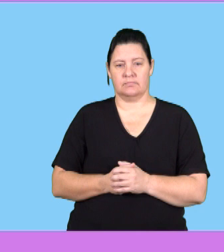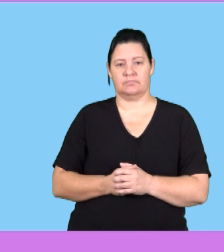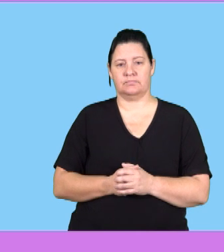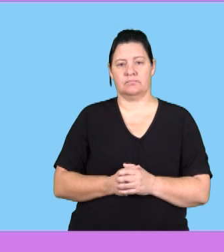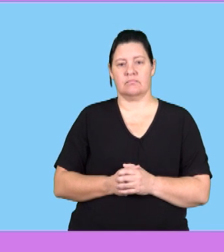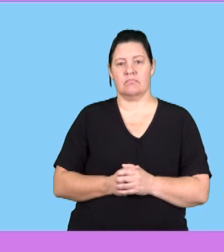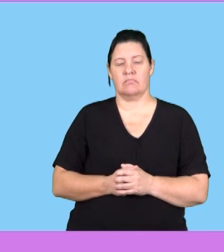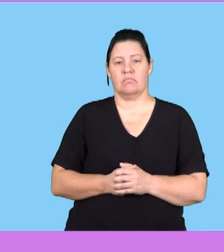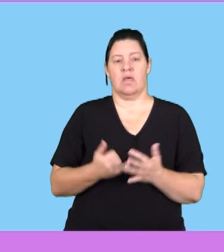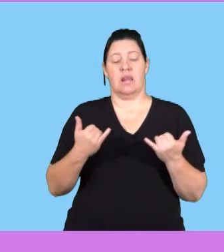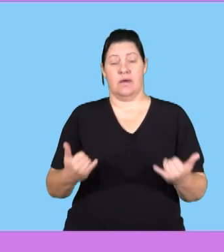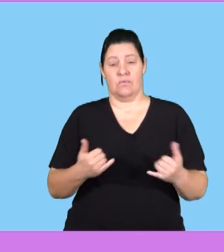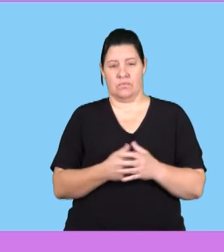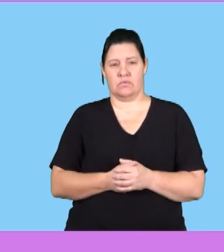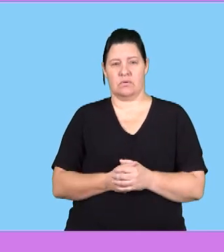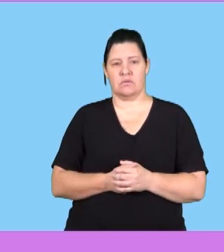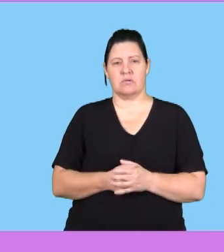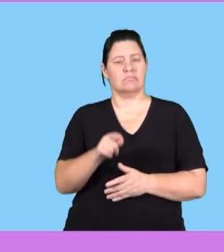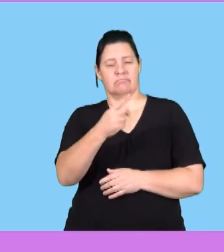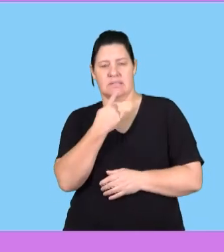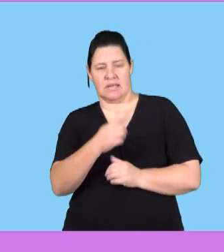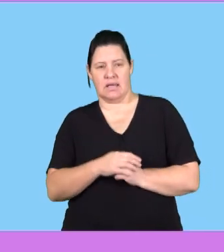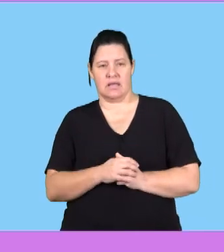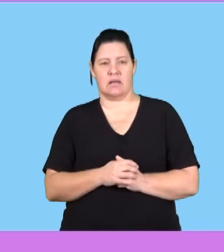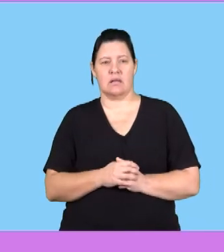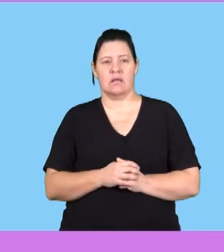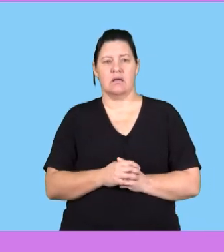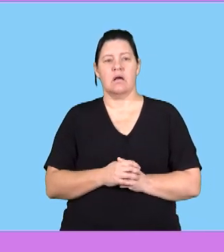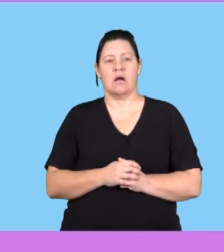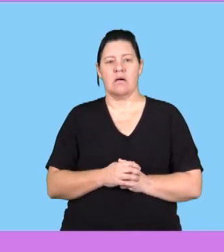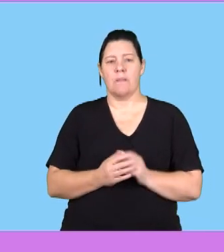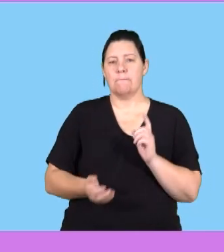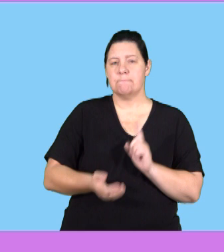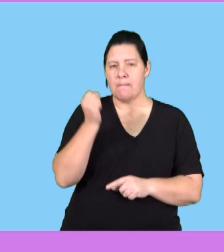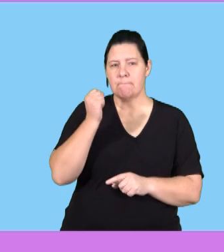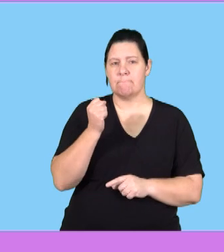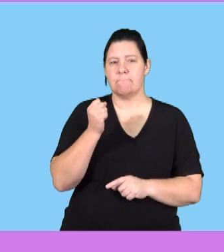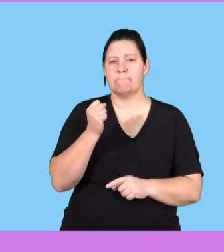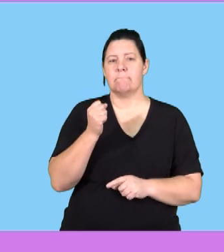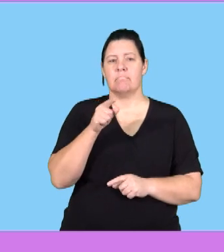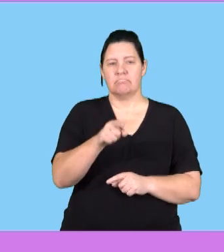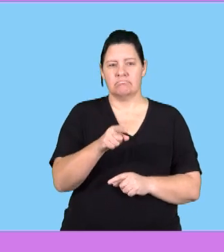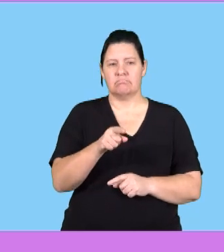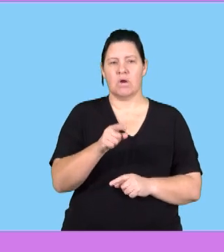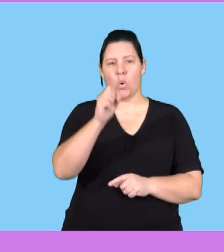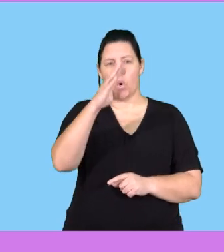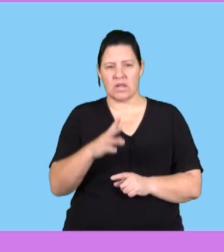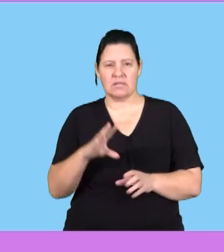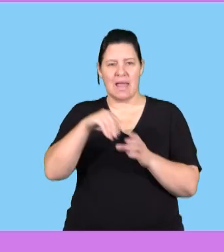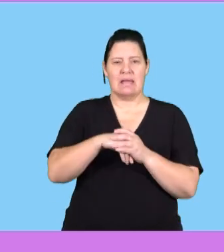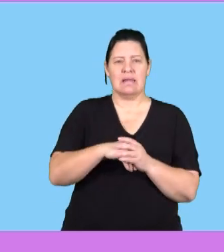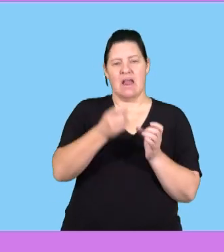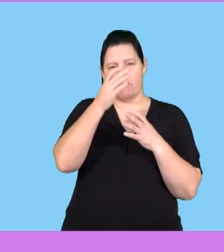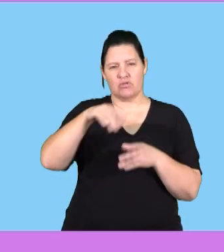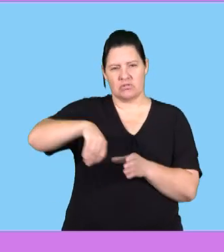sum. All right, so here I'm saying finding quartiles in a data set with an odd number